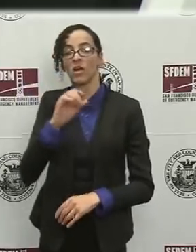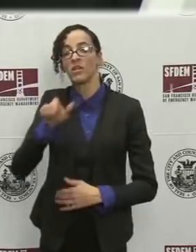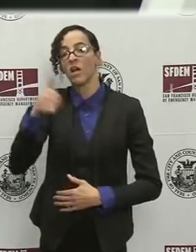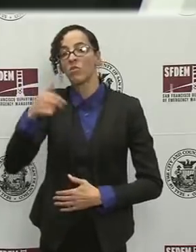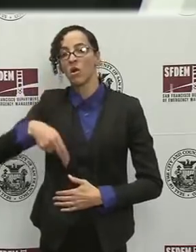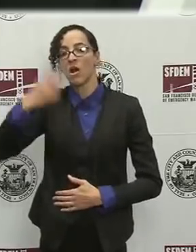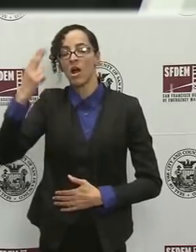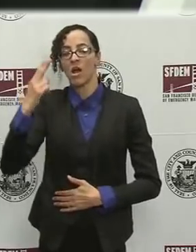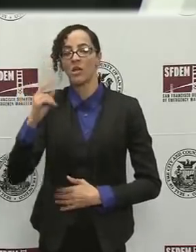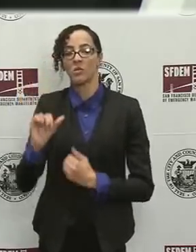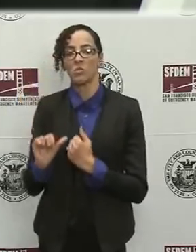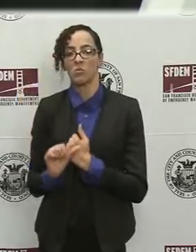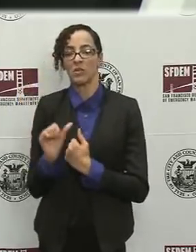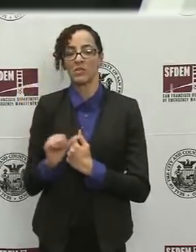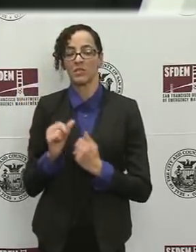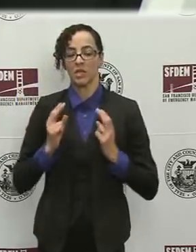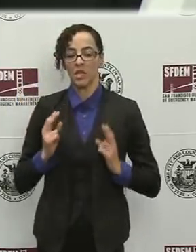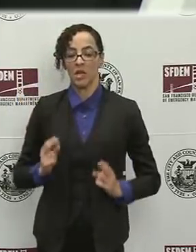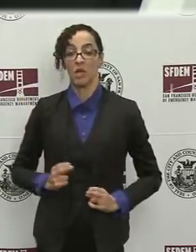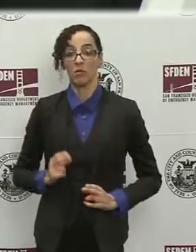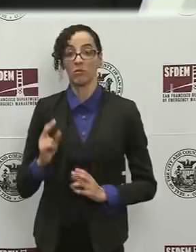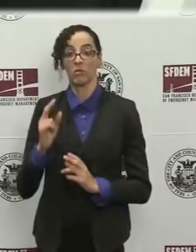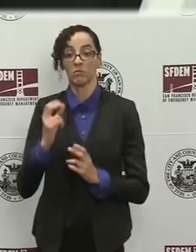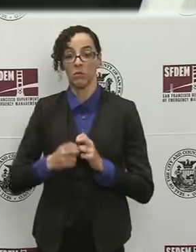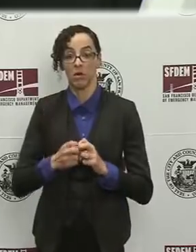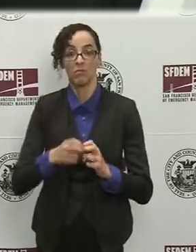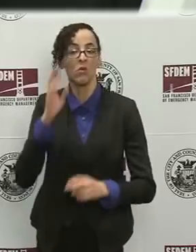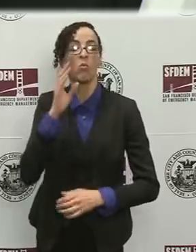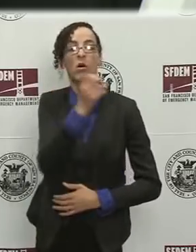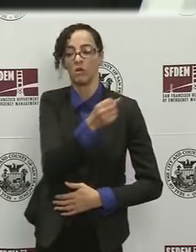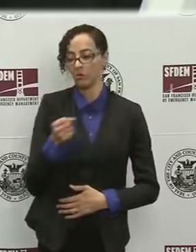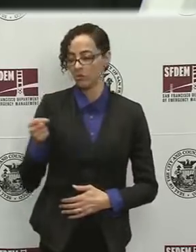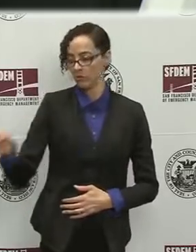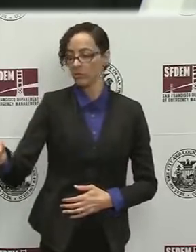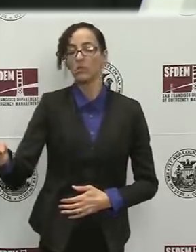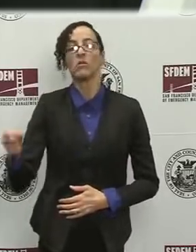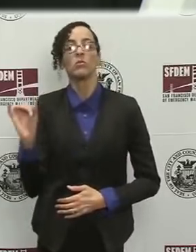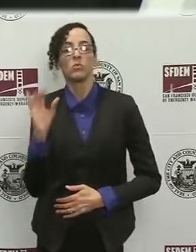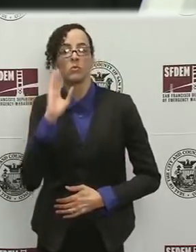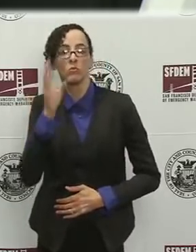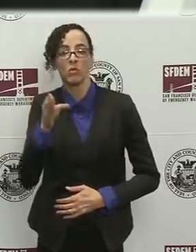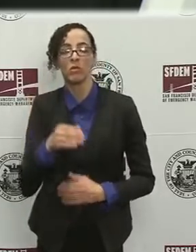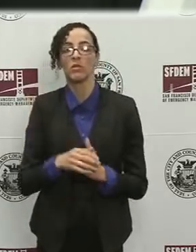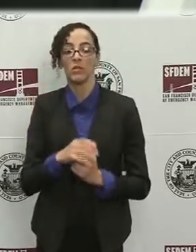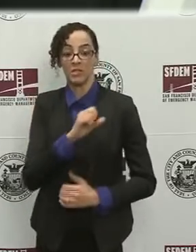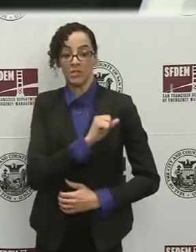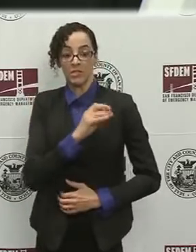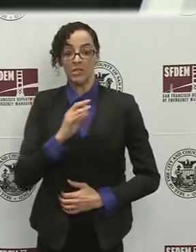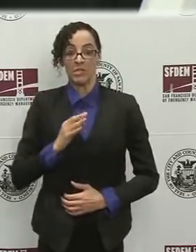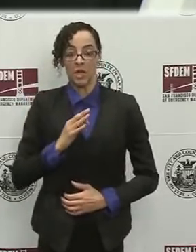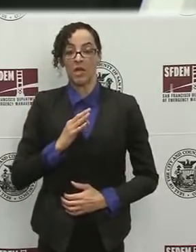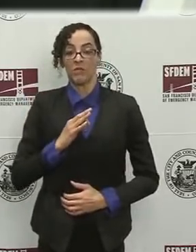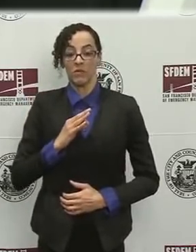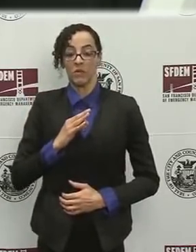place. Staff at the shelter will also be provided medical support and space to quarantine or isolate as